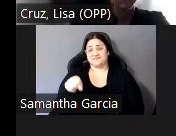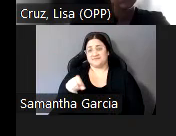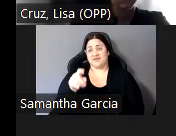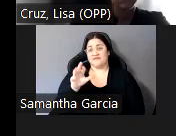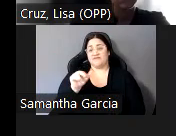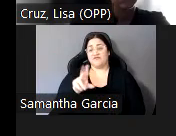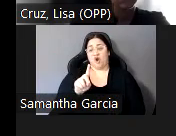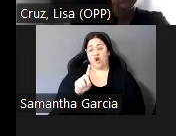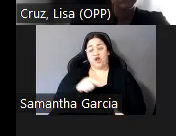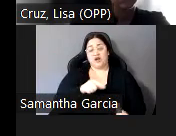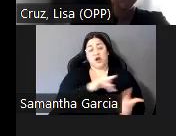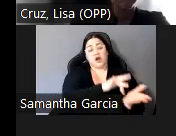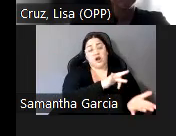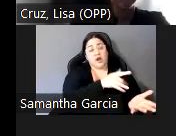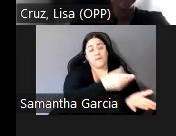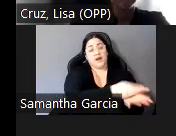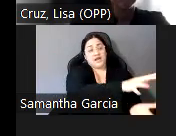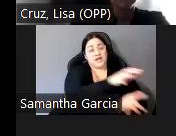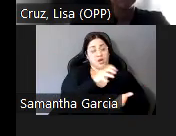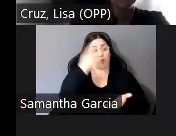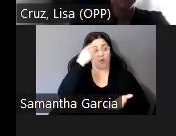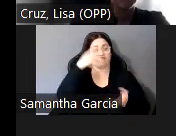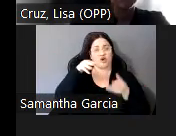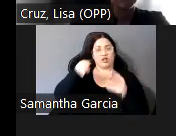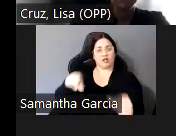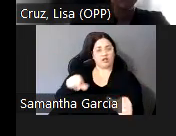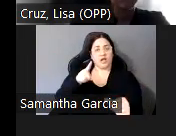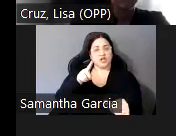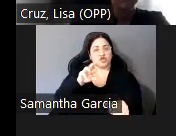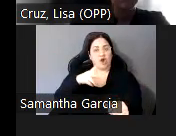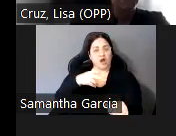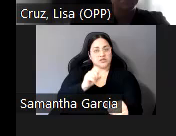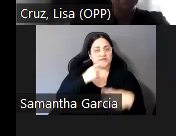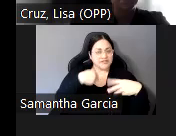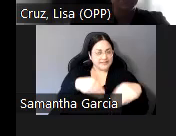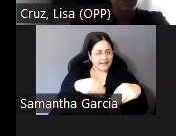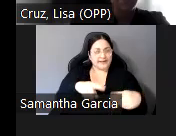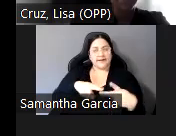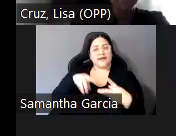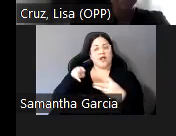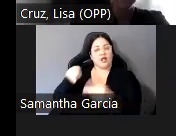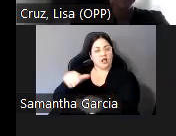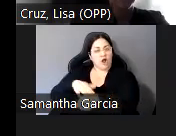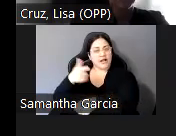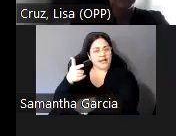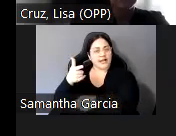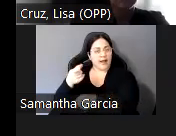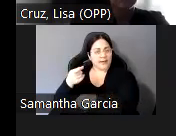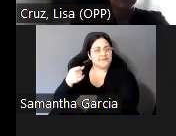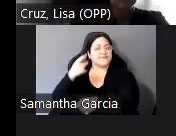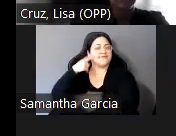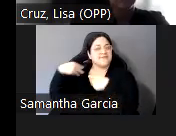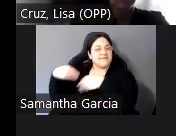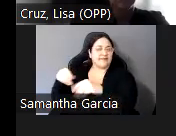and the guns. Yeah, lovely. We have a question about prosecution rates.